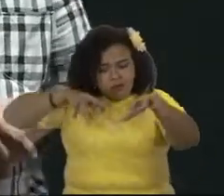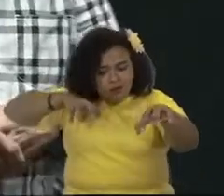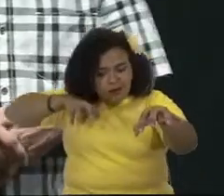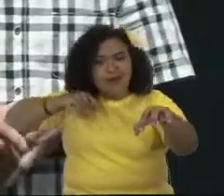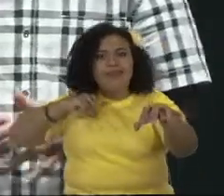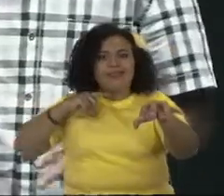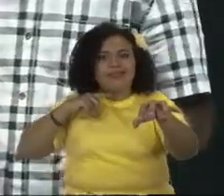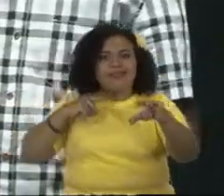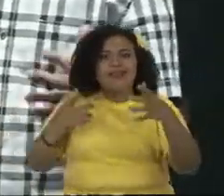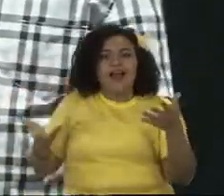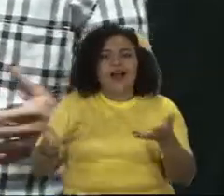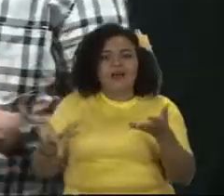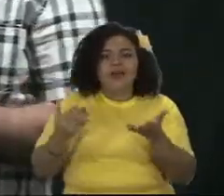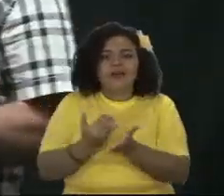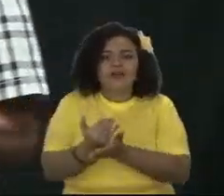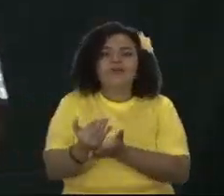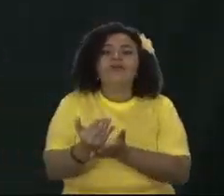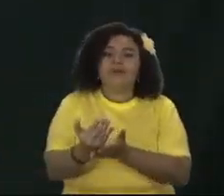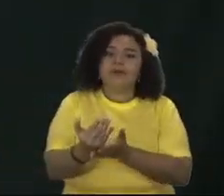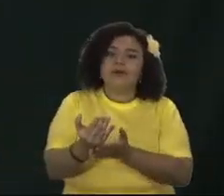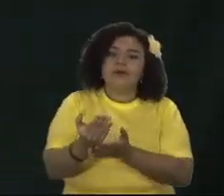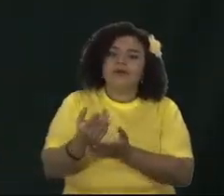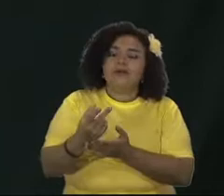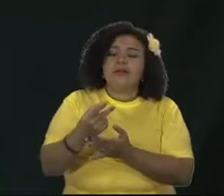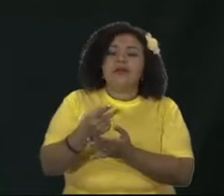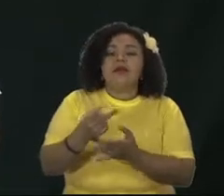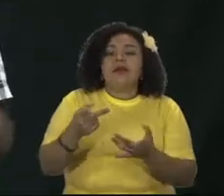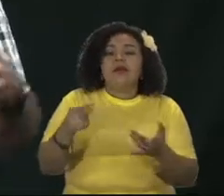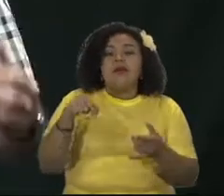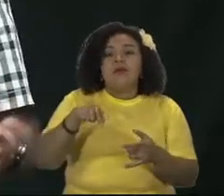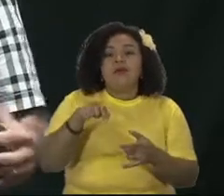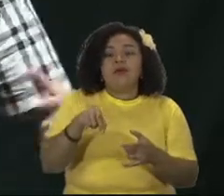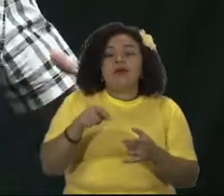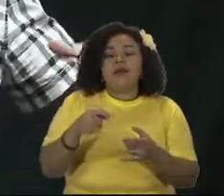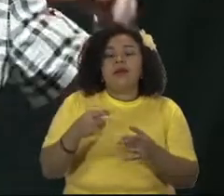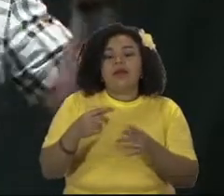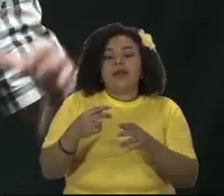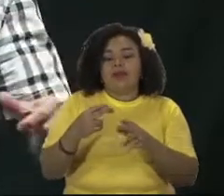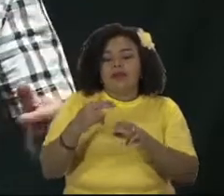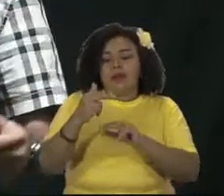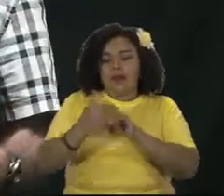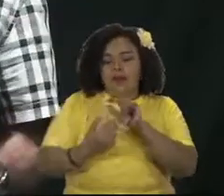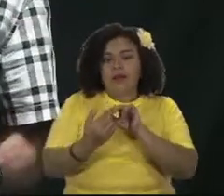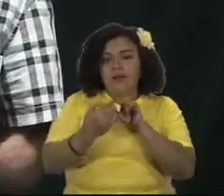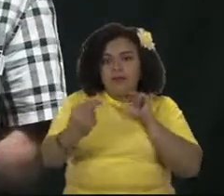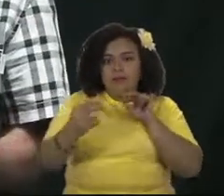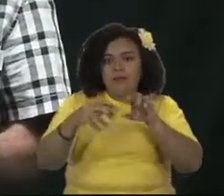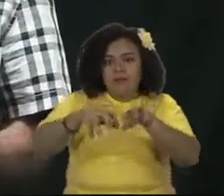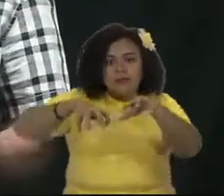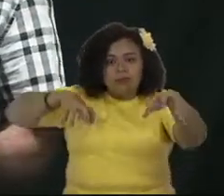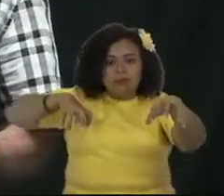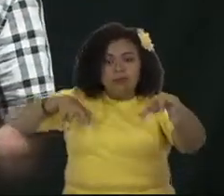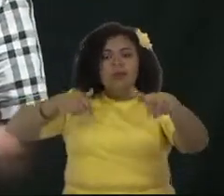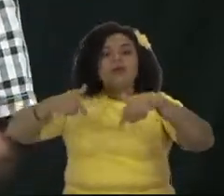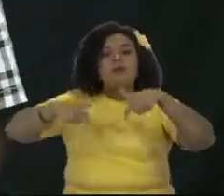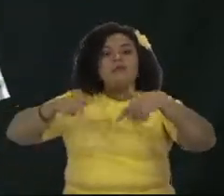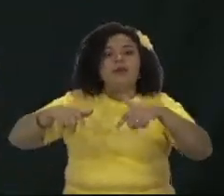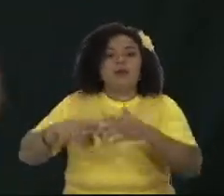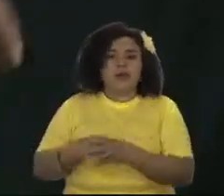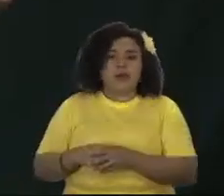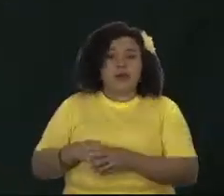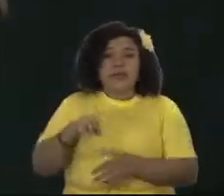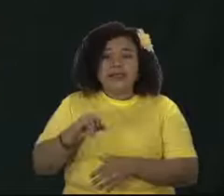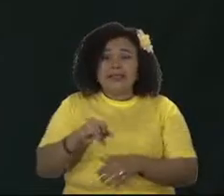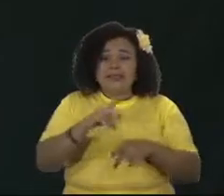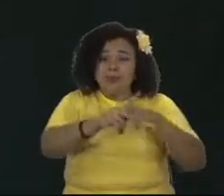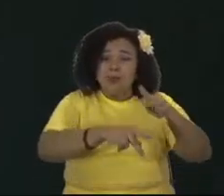And then we are going to start it. And we are going to have a whole team working on it that they